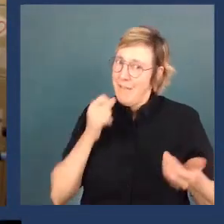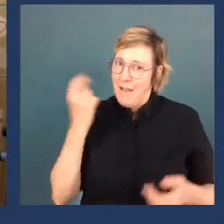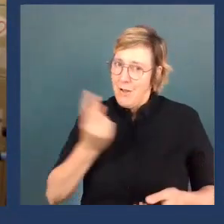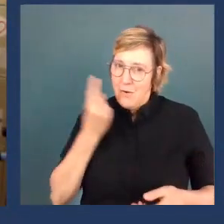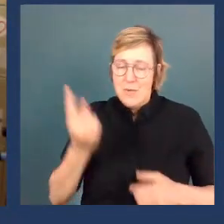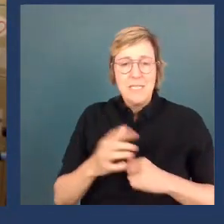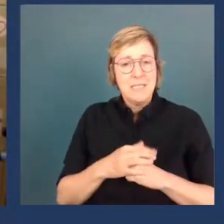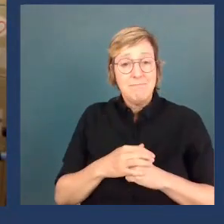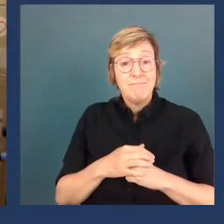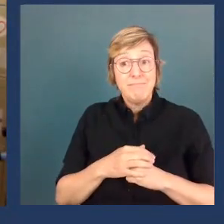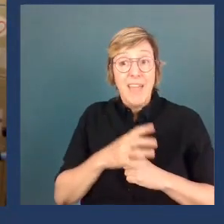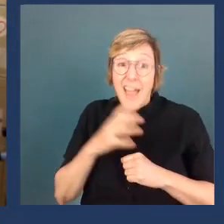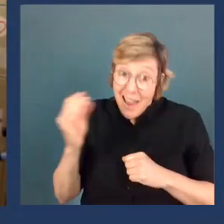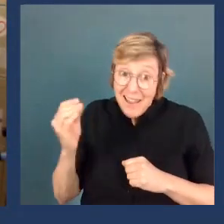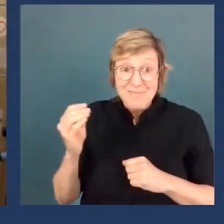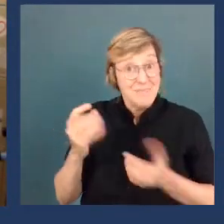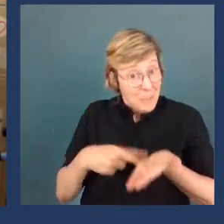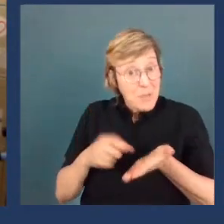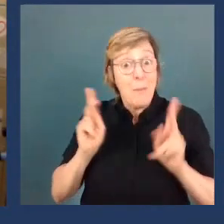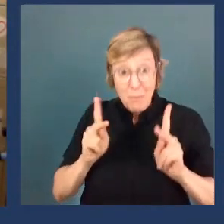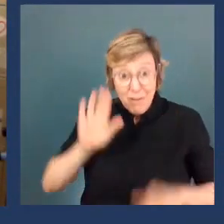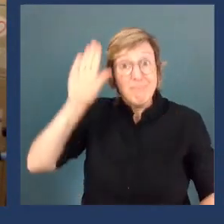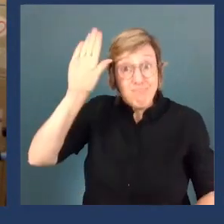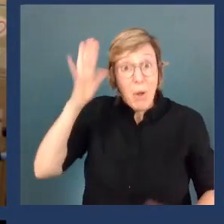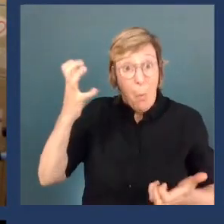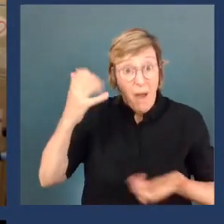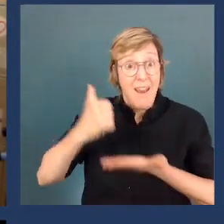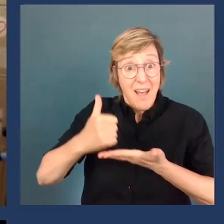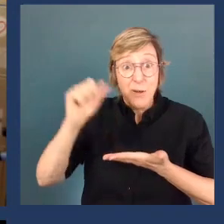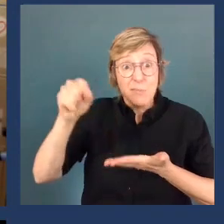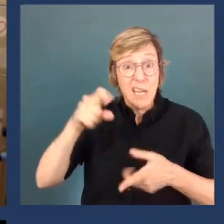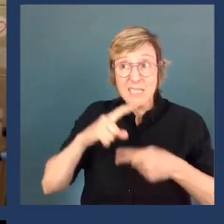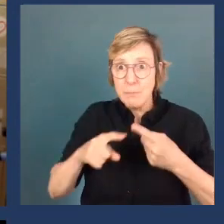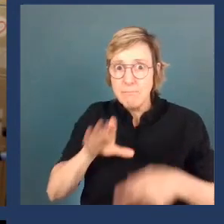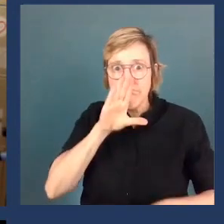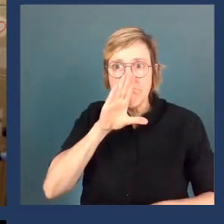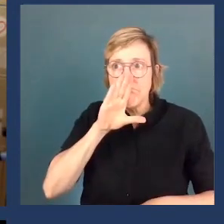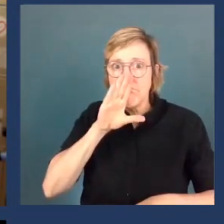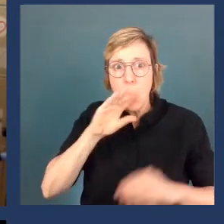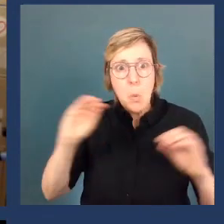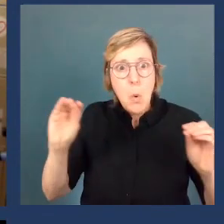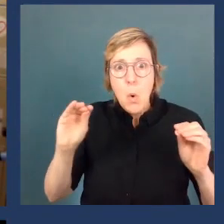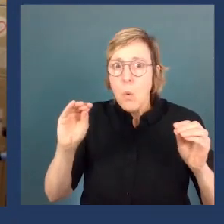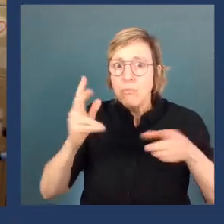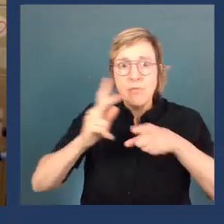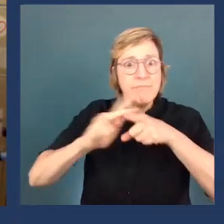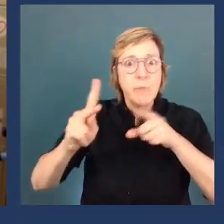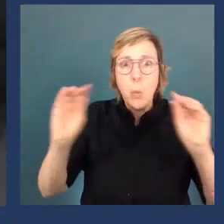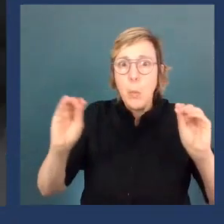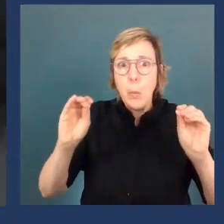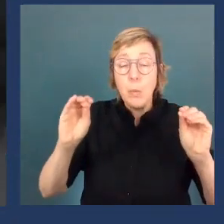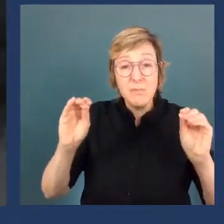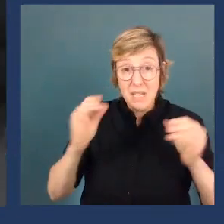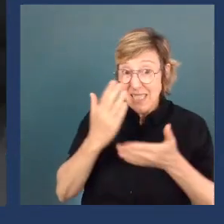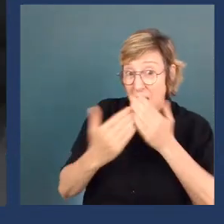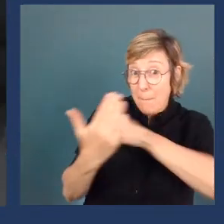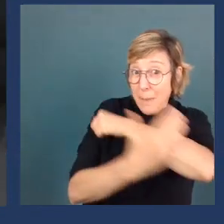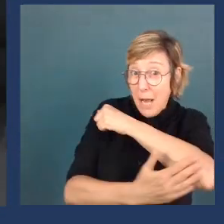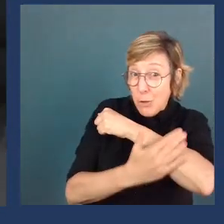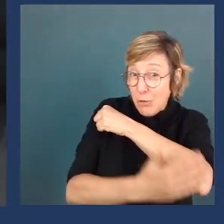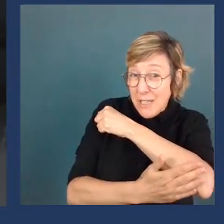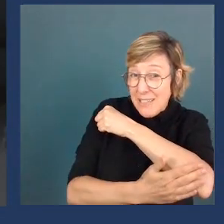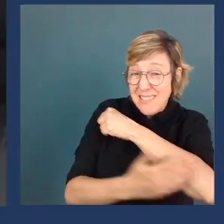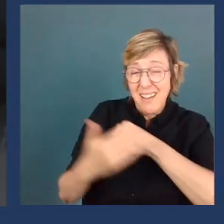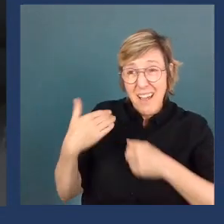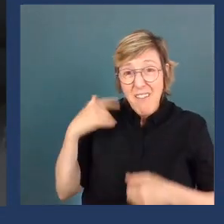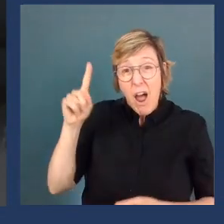someone is ready to reach out for help, it might not be there. In some countries, there is only 1 mental health